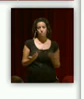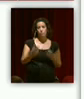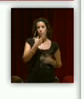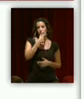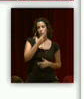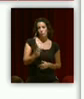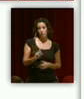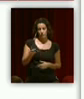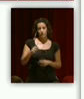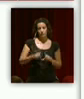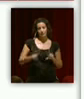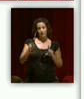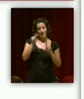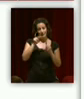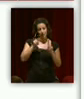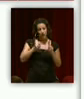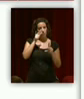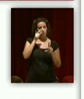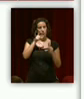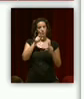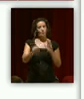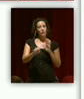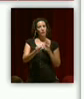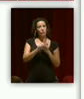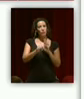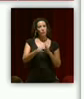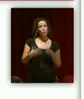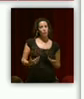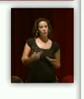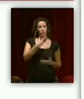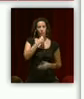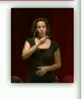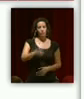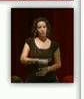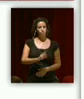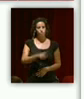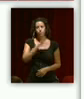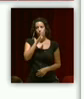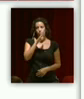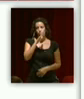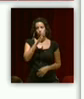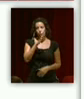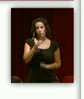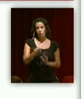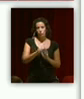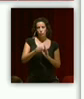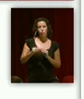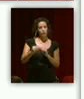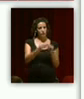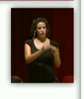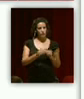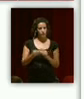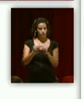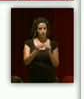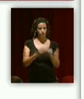not very intuitive. It isn't easy to understand the icons because